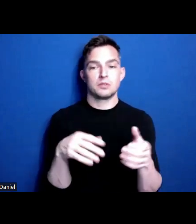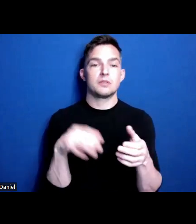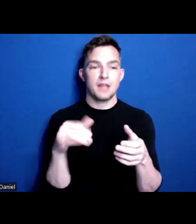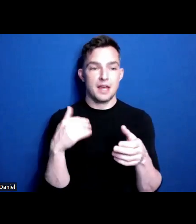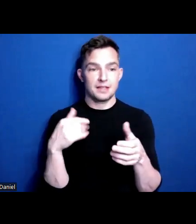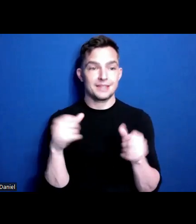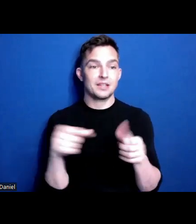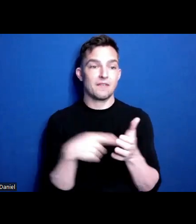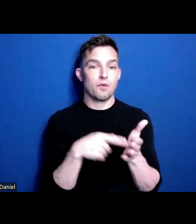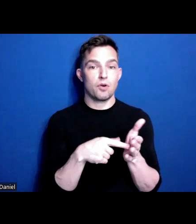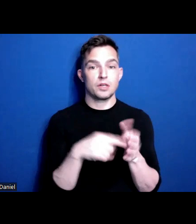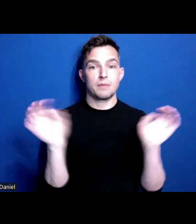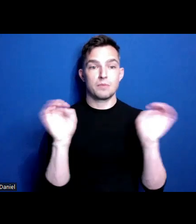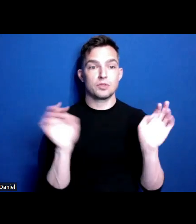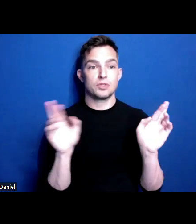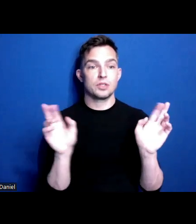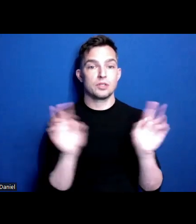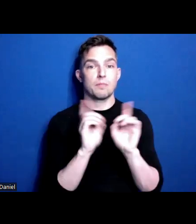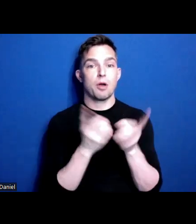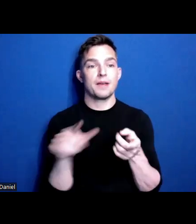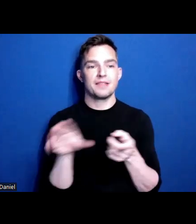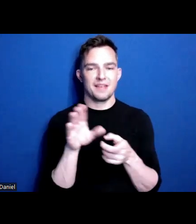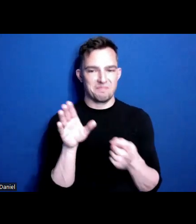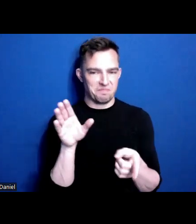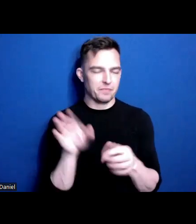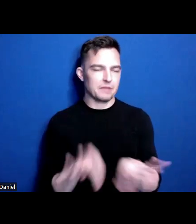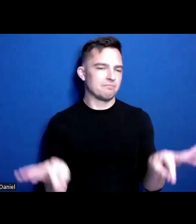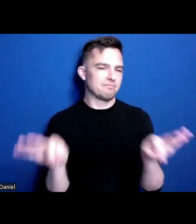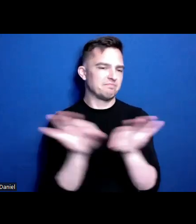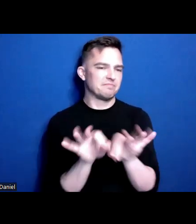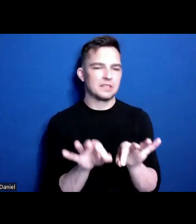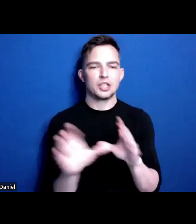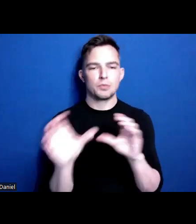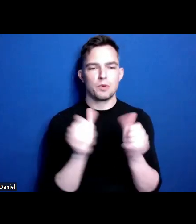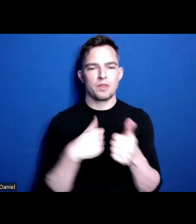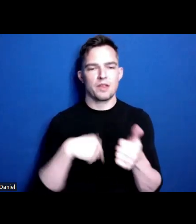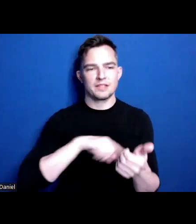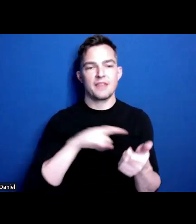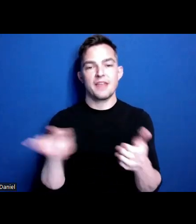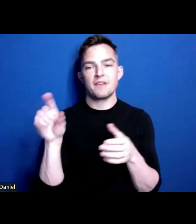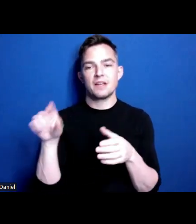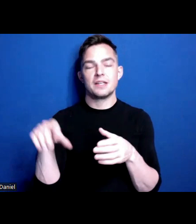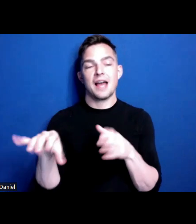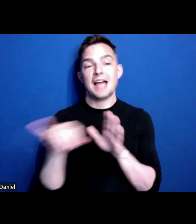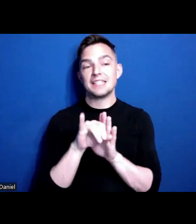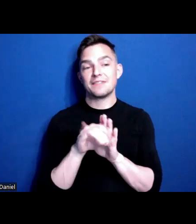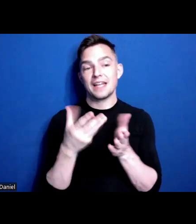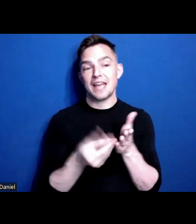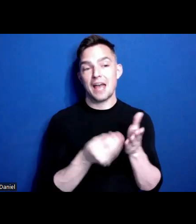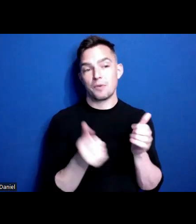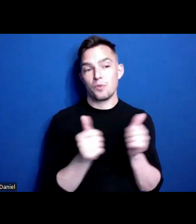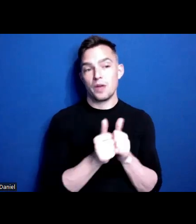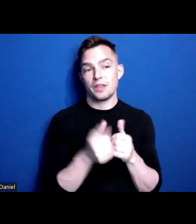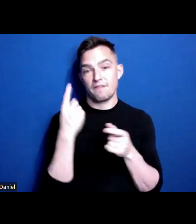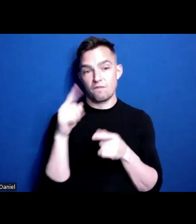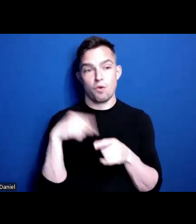department have been instrumental in communicating with us. They have identified gaps for us and with us so that